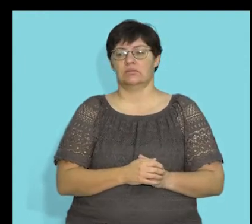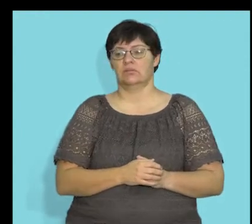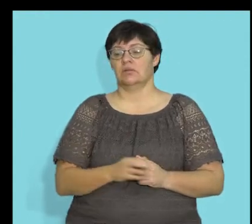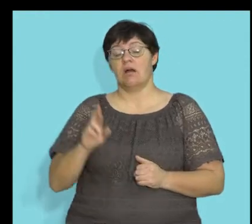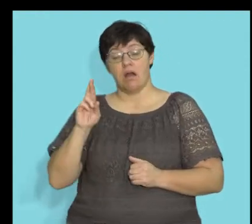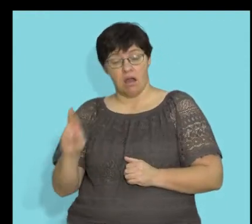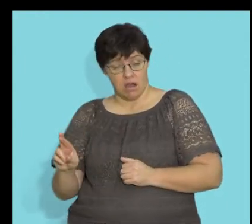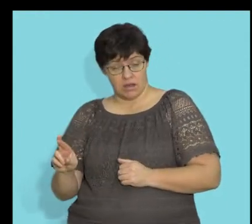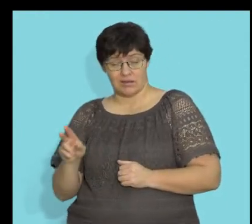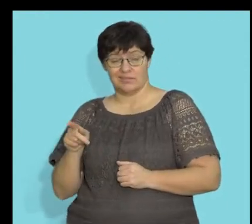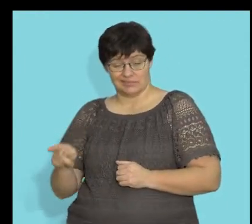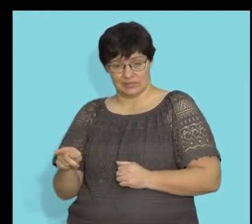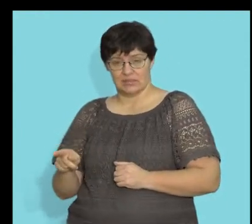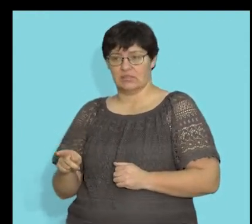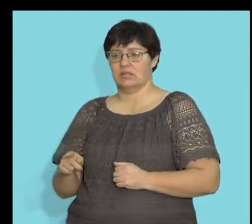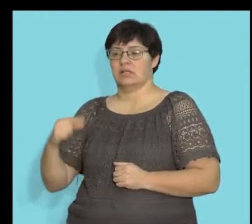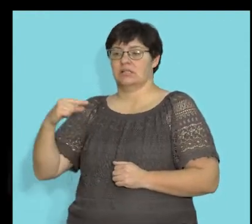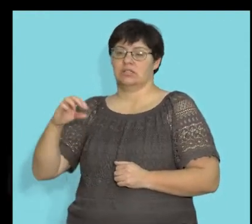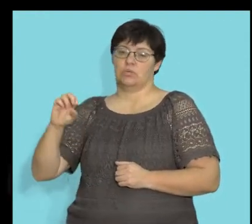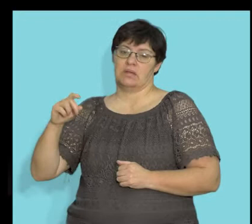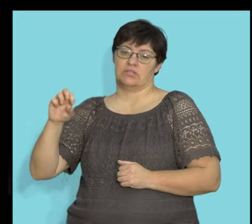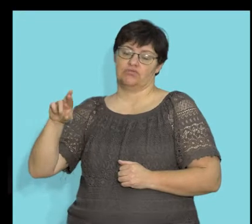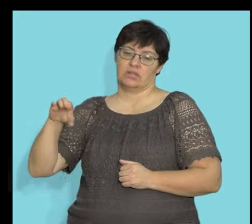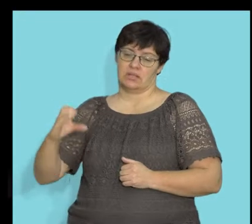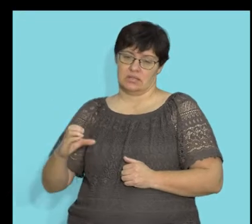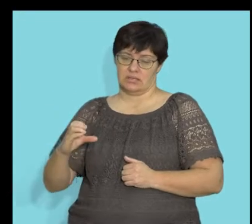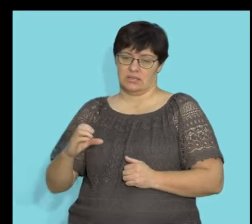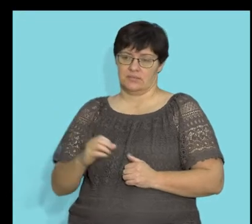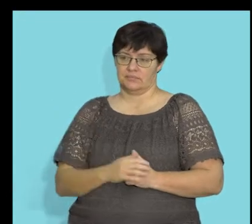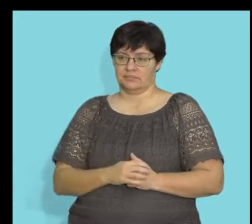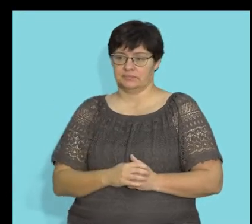and then R if it is a geometric series.